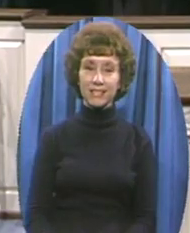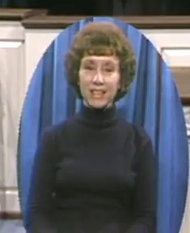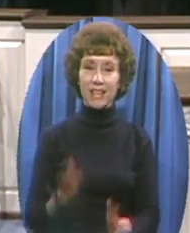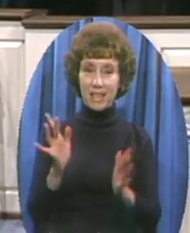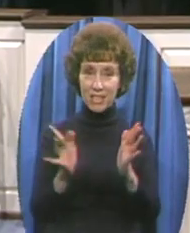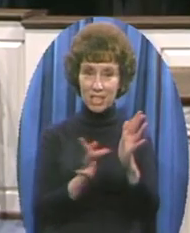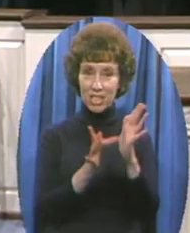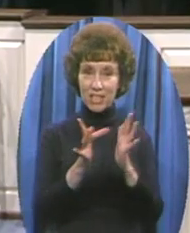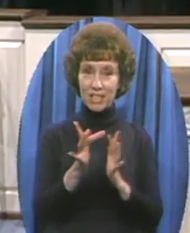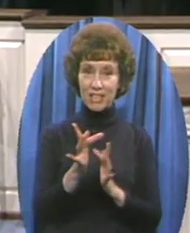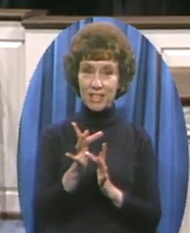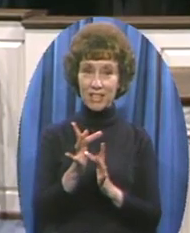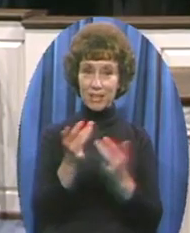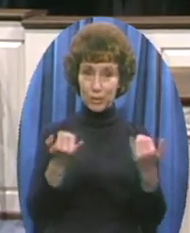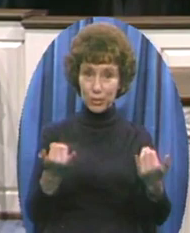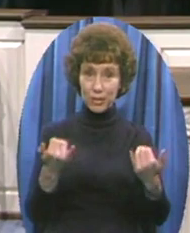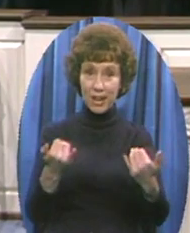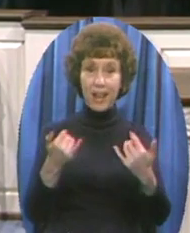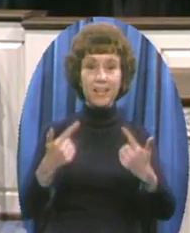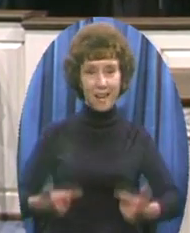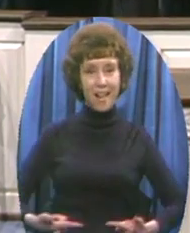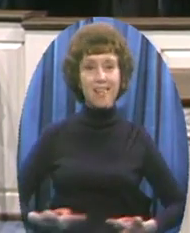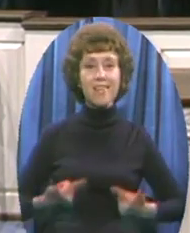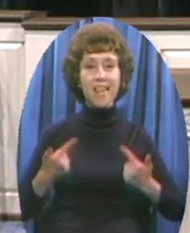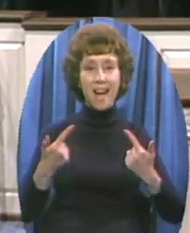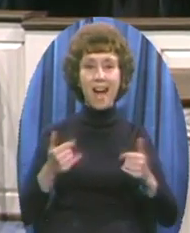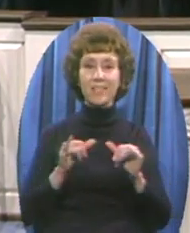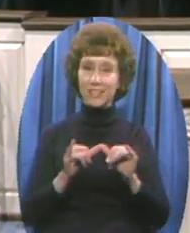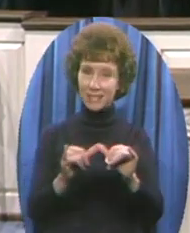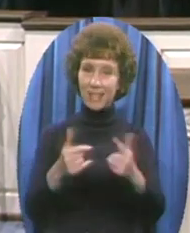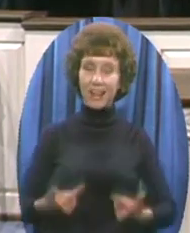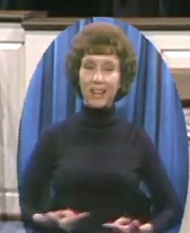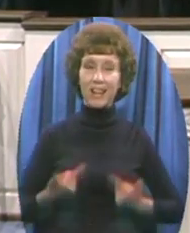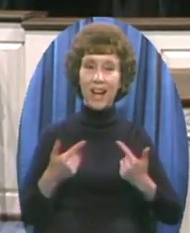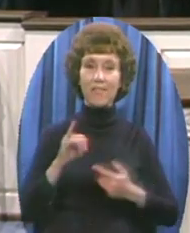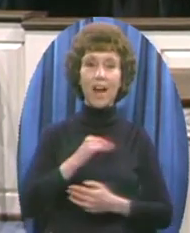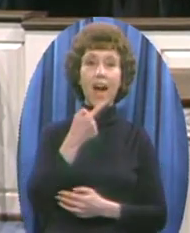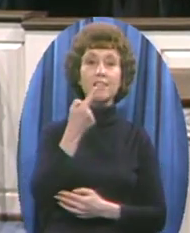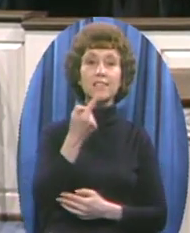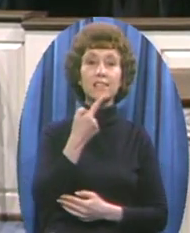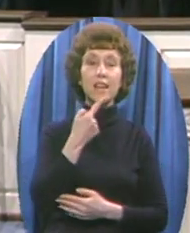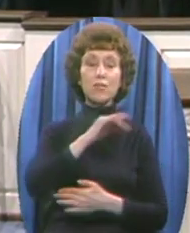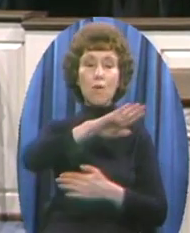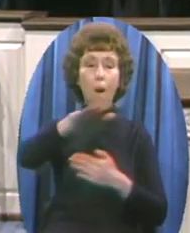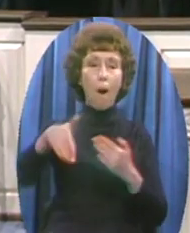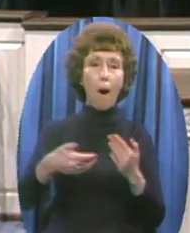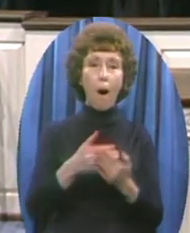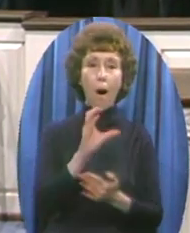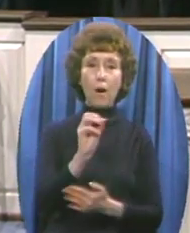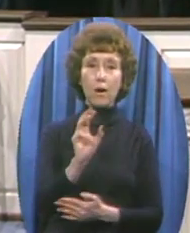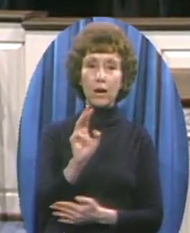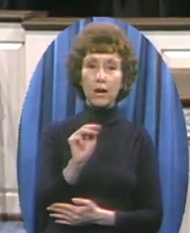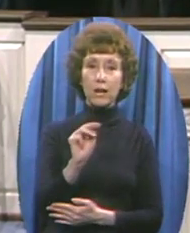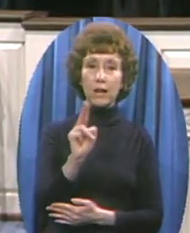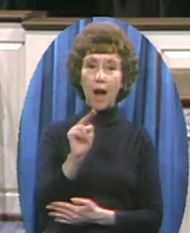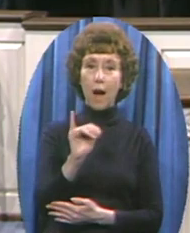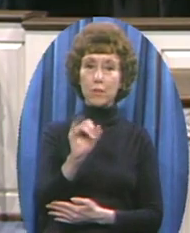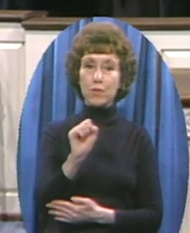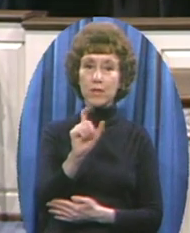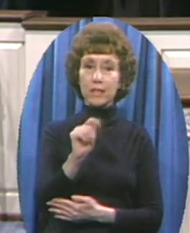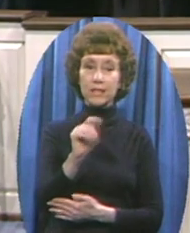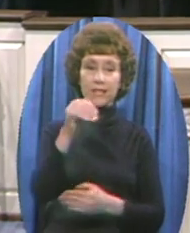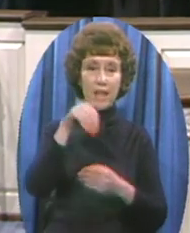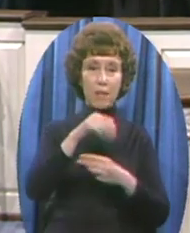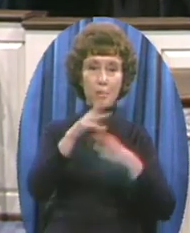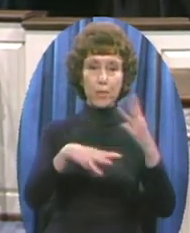Jesus is alive. And I would say to every communist in the world, and any watching this